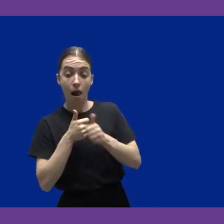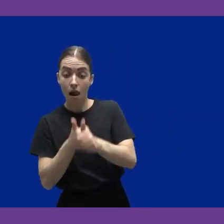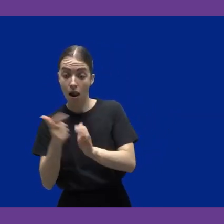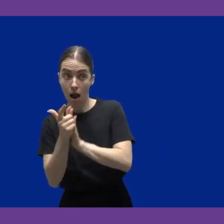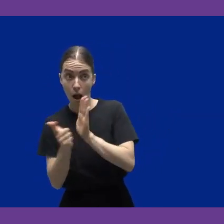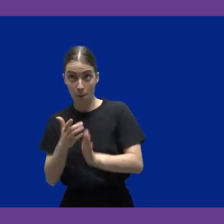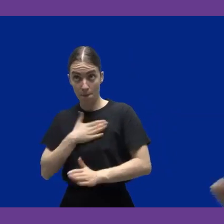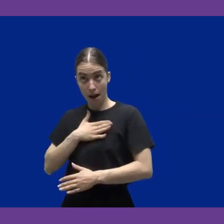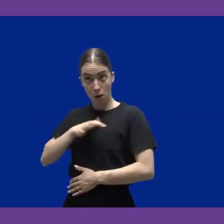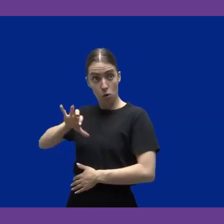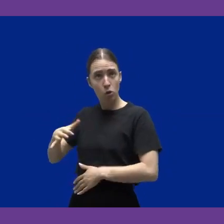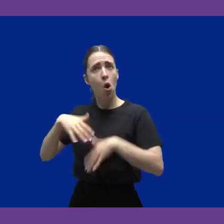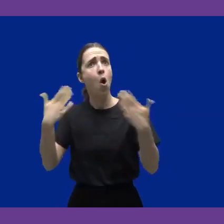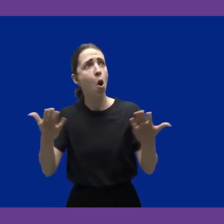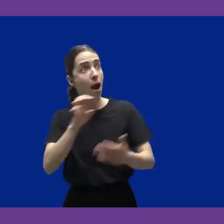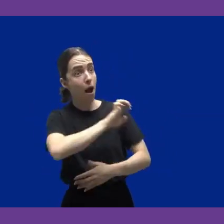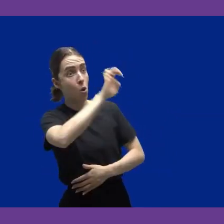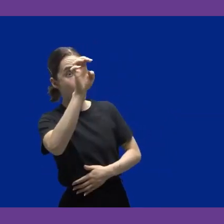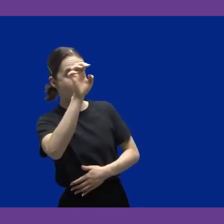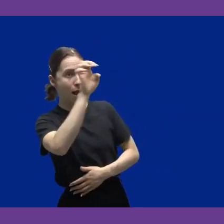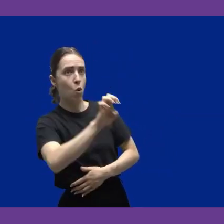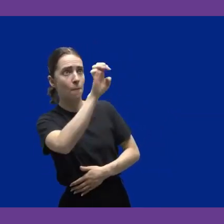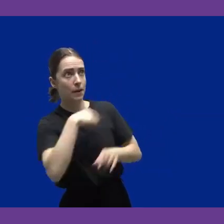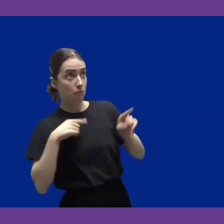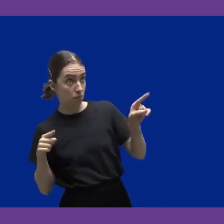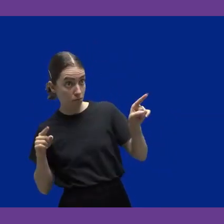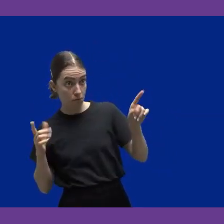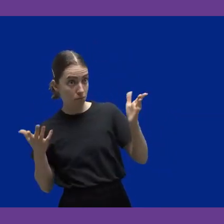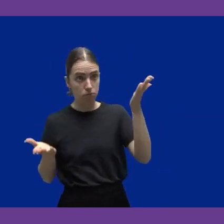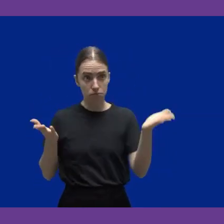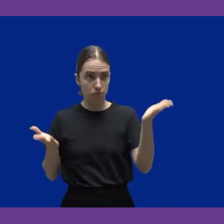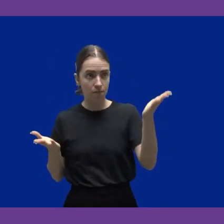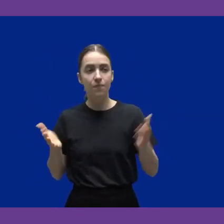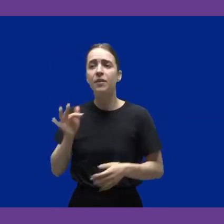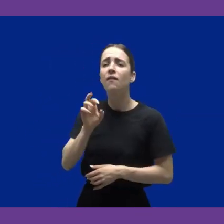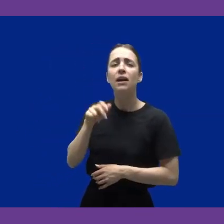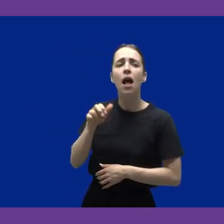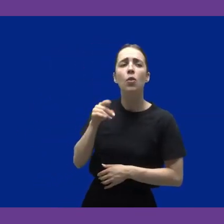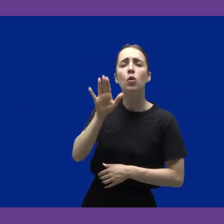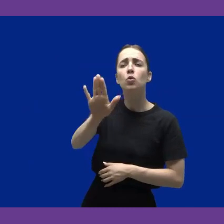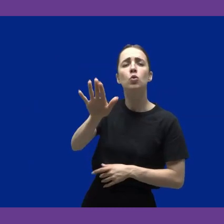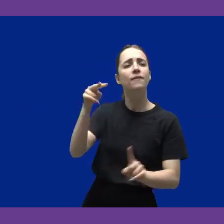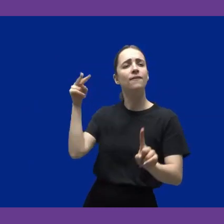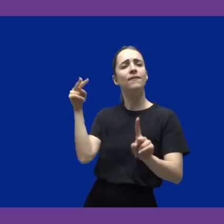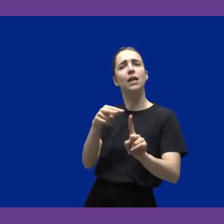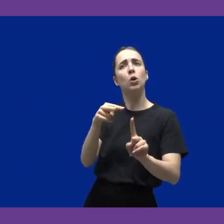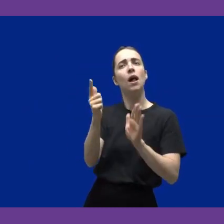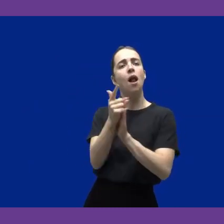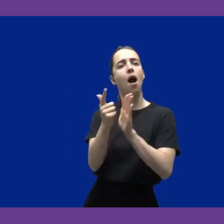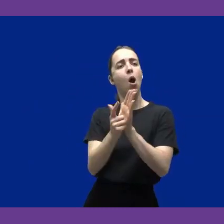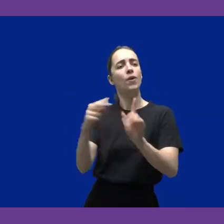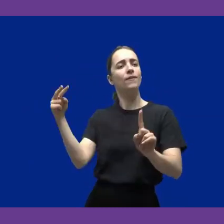Fernando, so I can tell from a legal point of view, the directive applies. That's it, 28th of